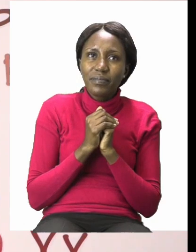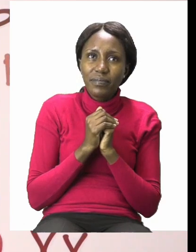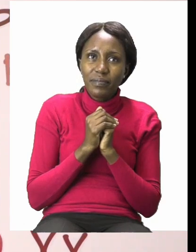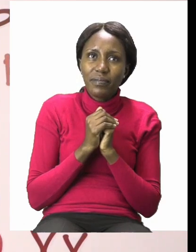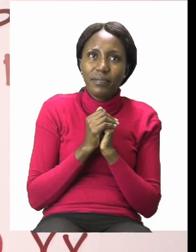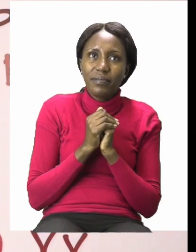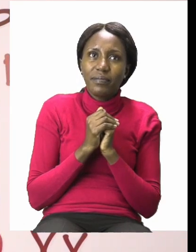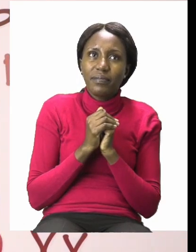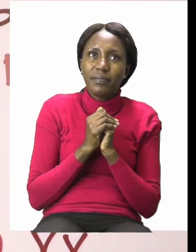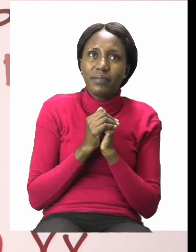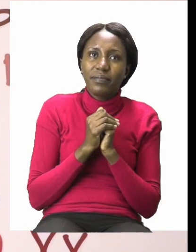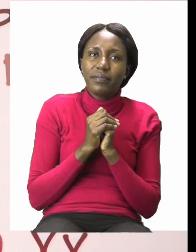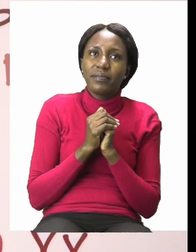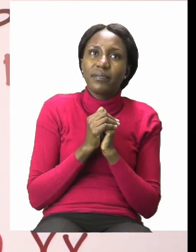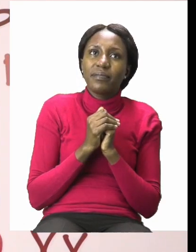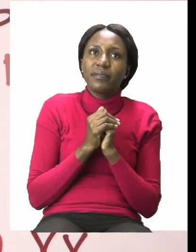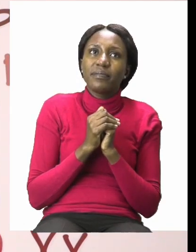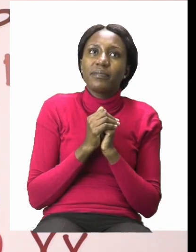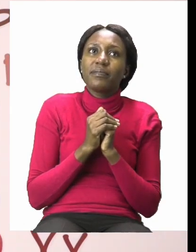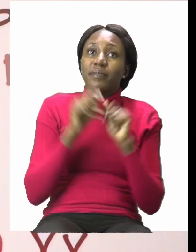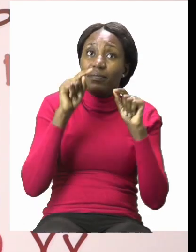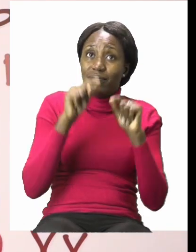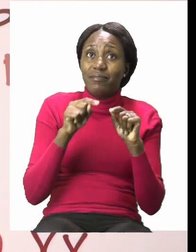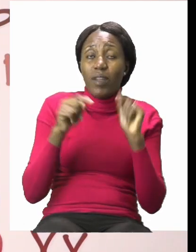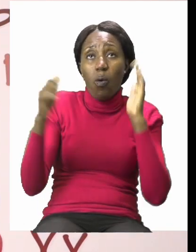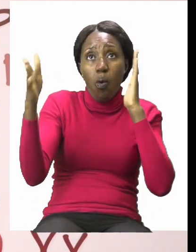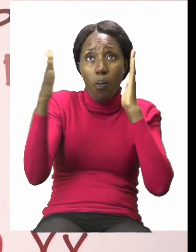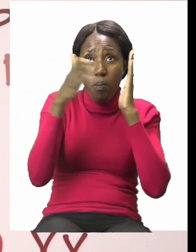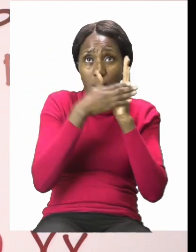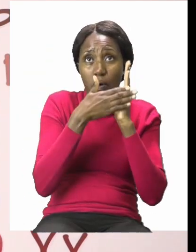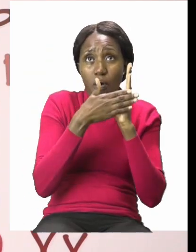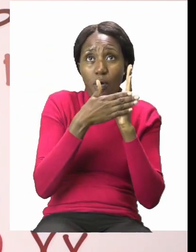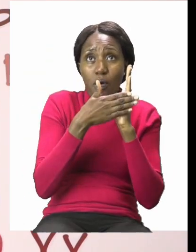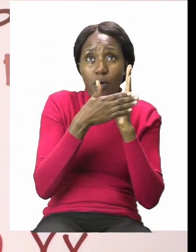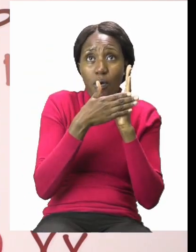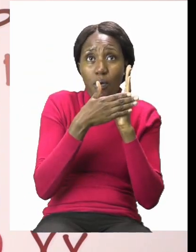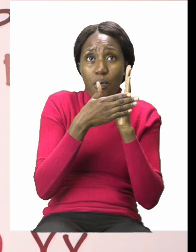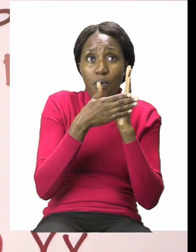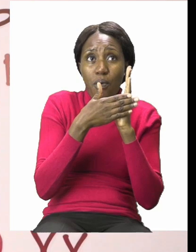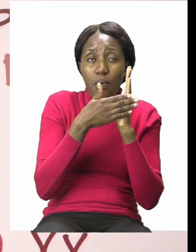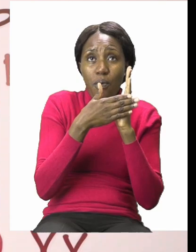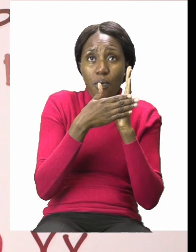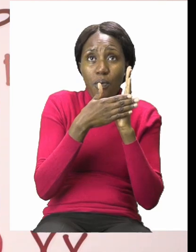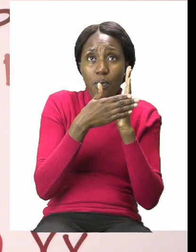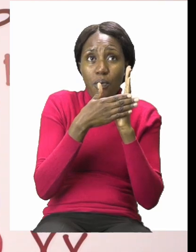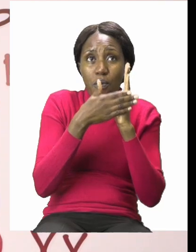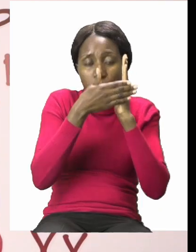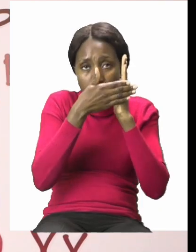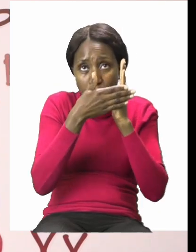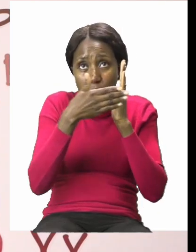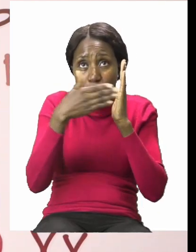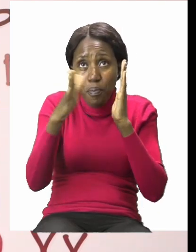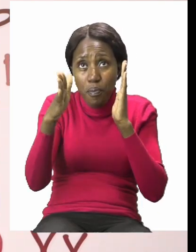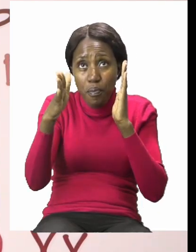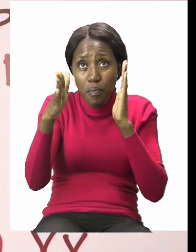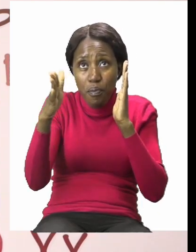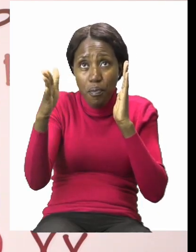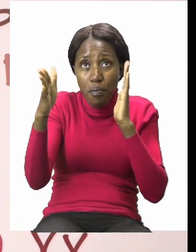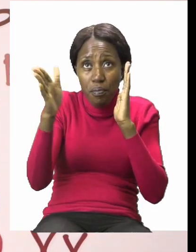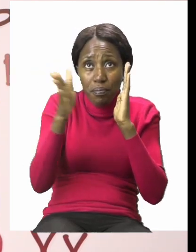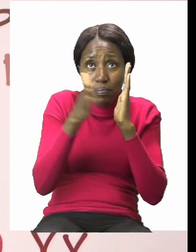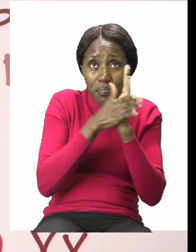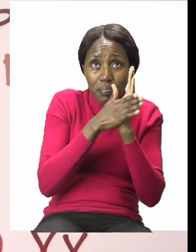I have is the word door. Now a door is used so that we can open and walk into a